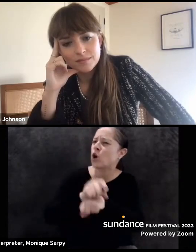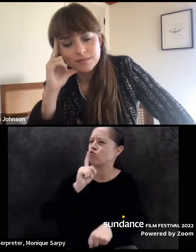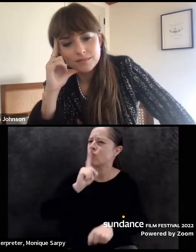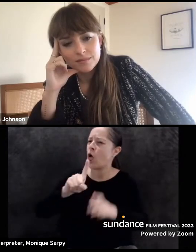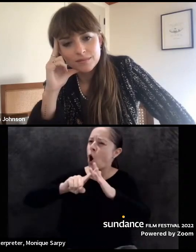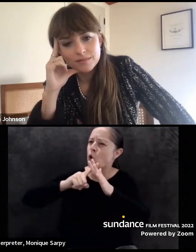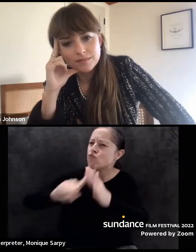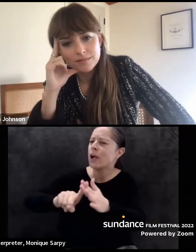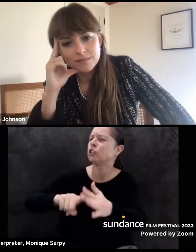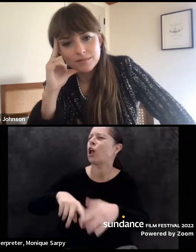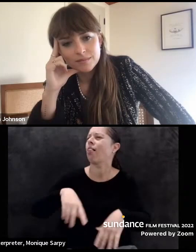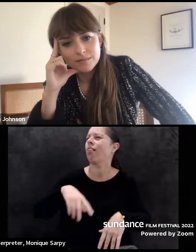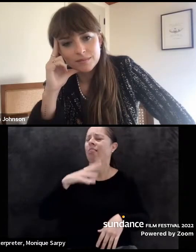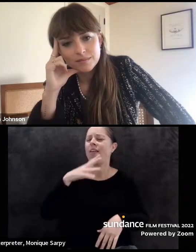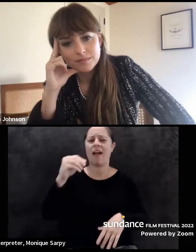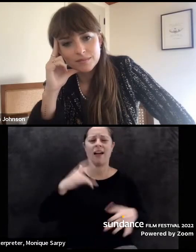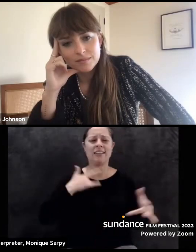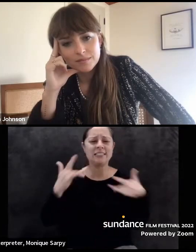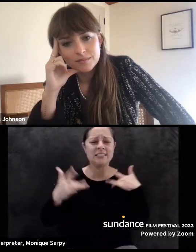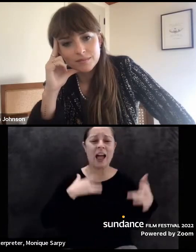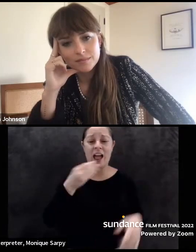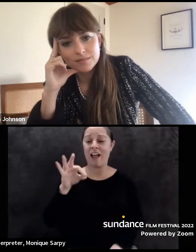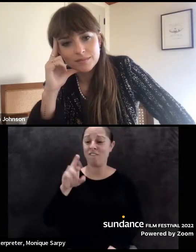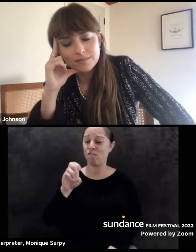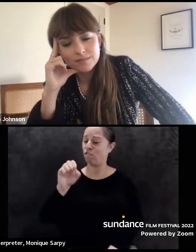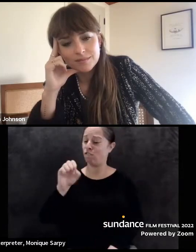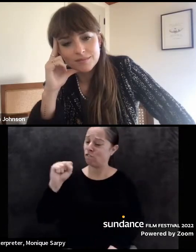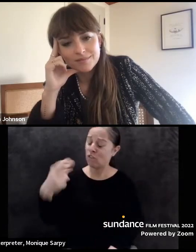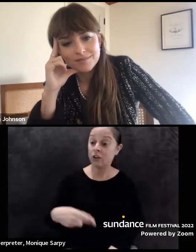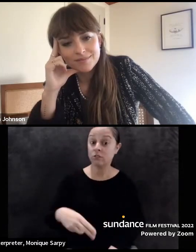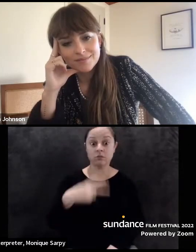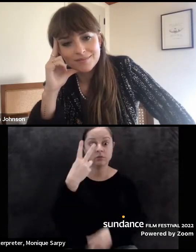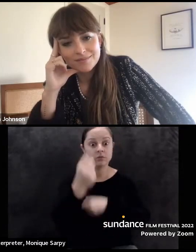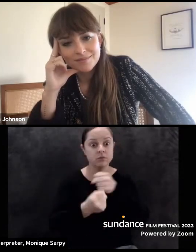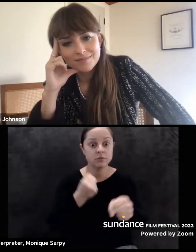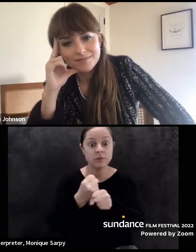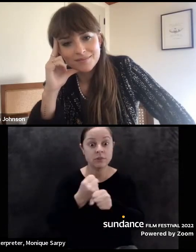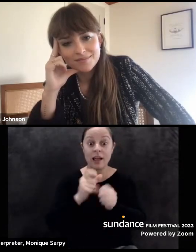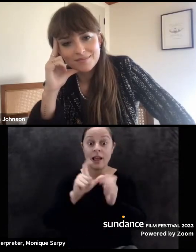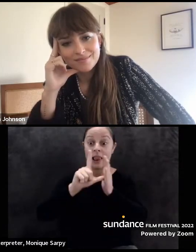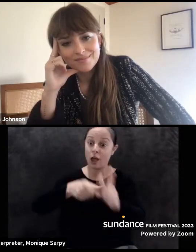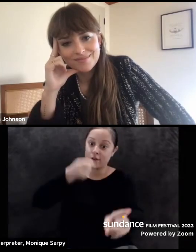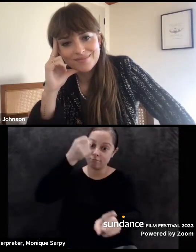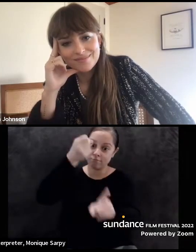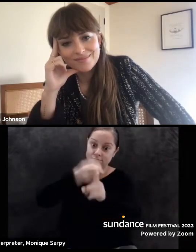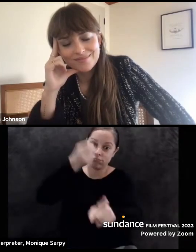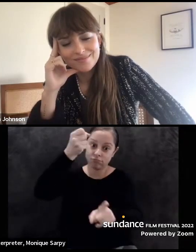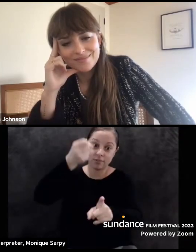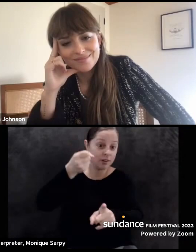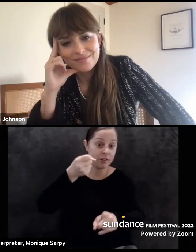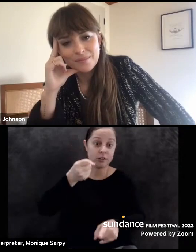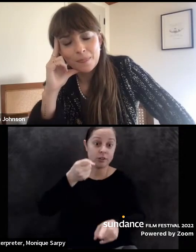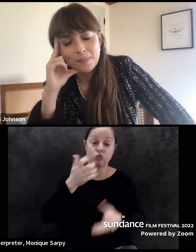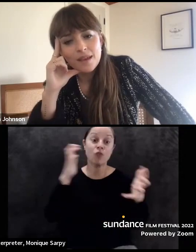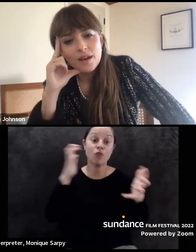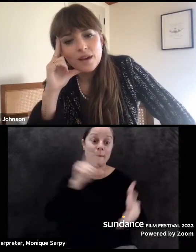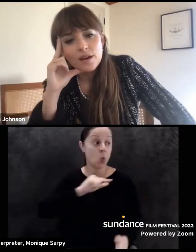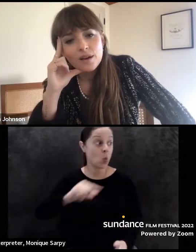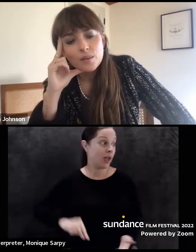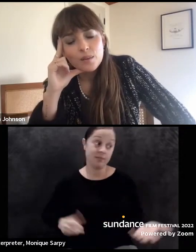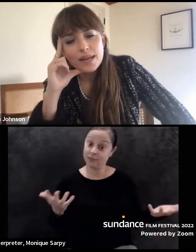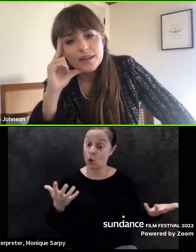and fresh. 2 years later, I ended up working with Ryan Murphy on Scream Queen. So I don't know. I'm gonna